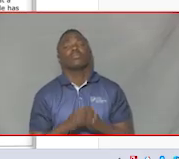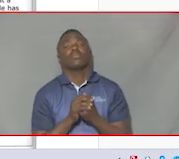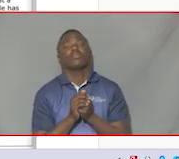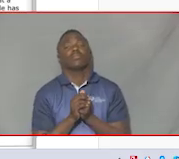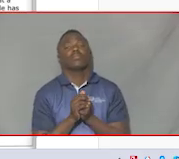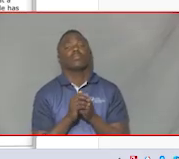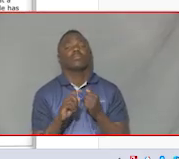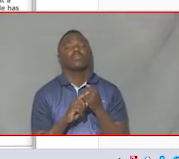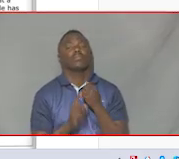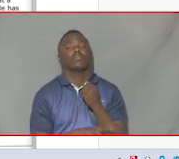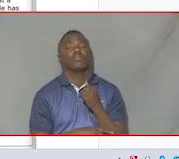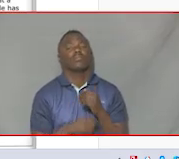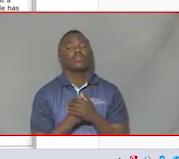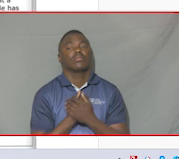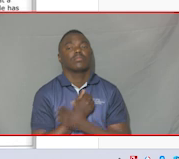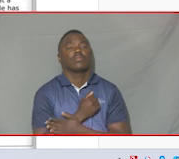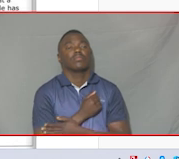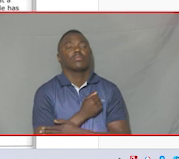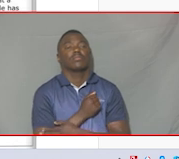This is the last one.